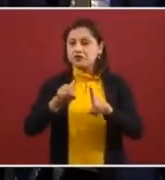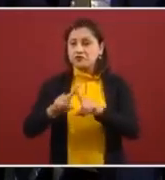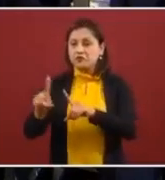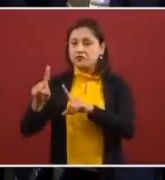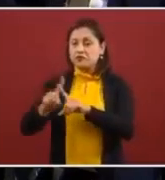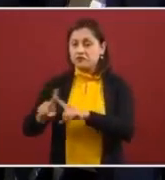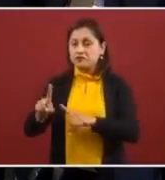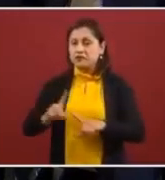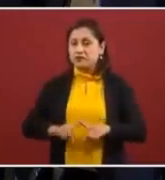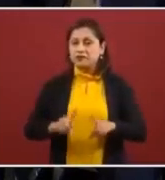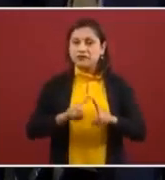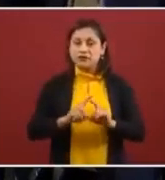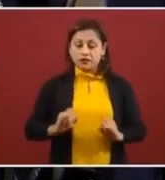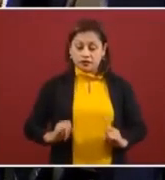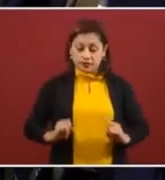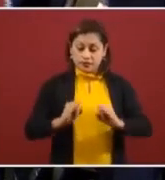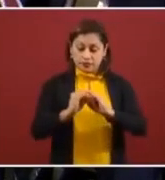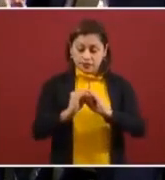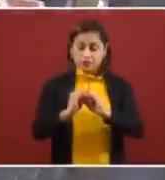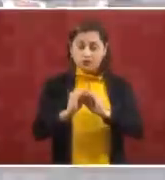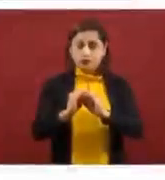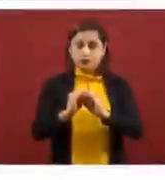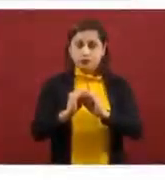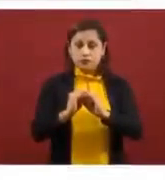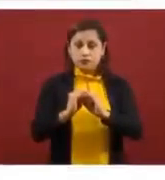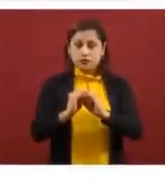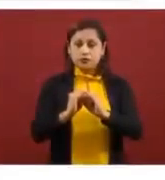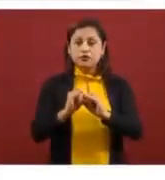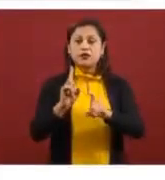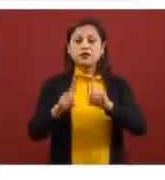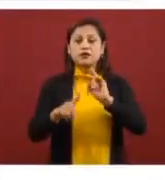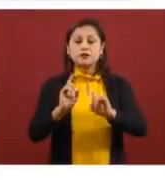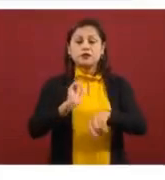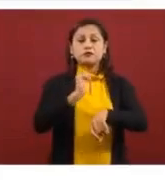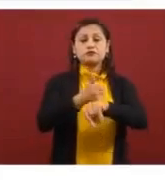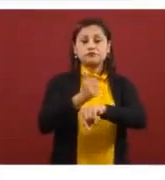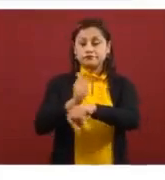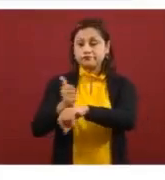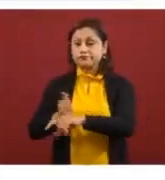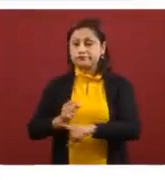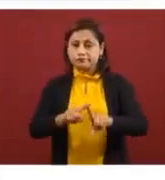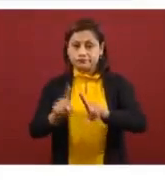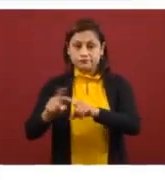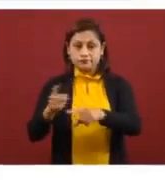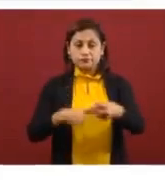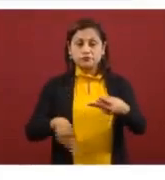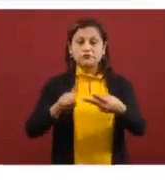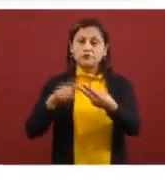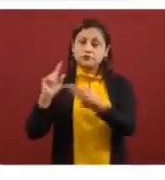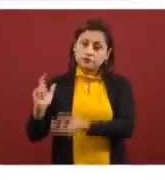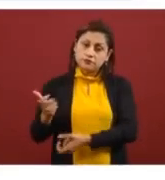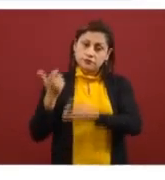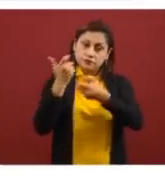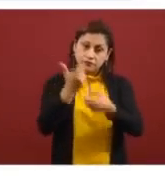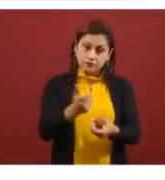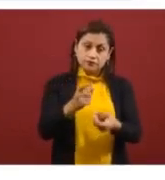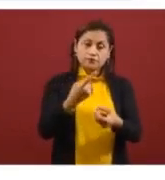differences between the institutions with health.